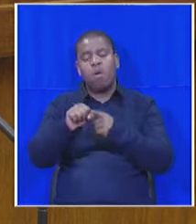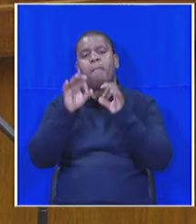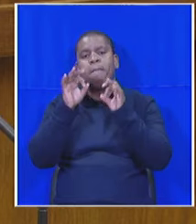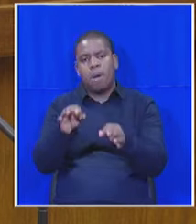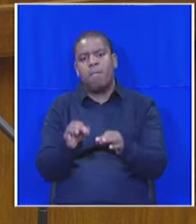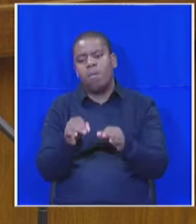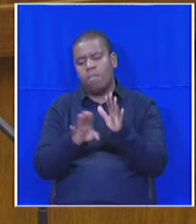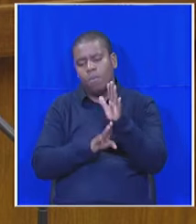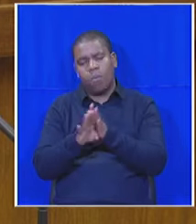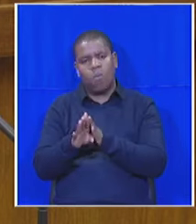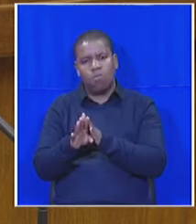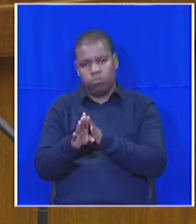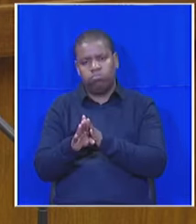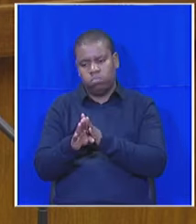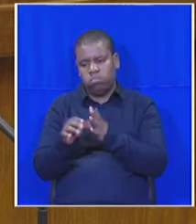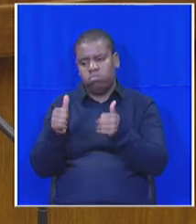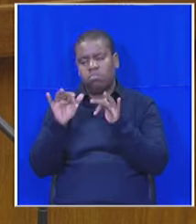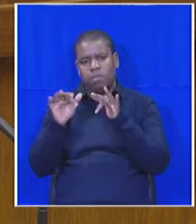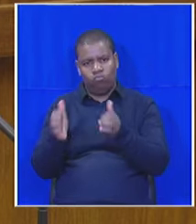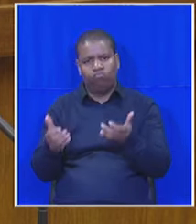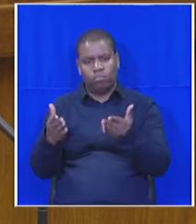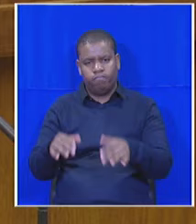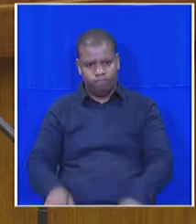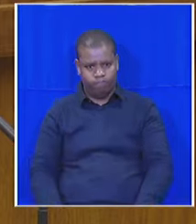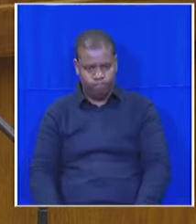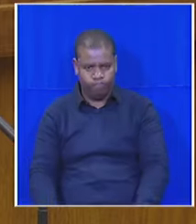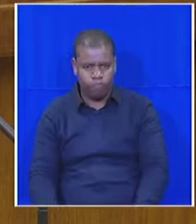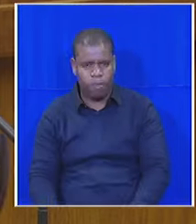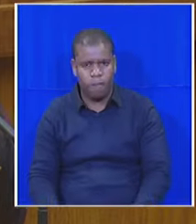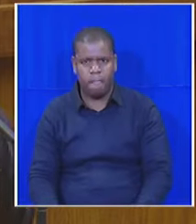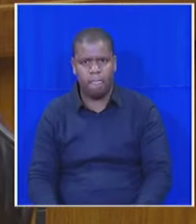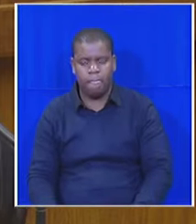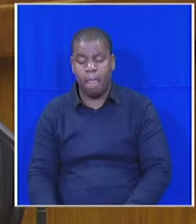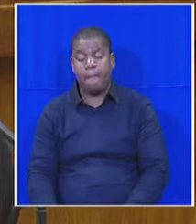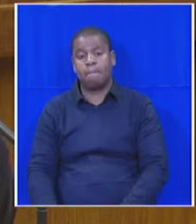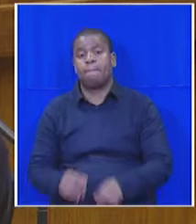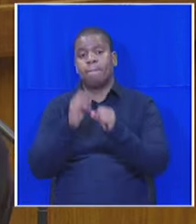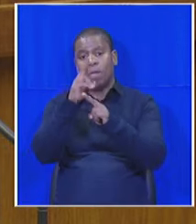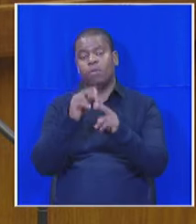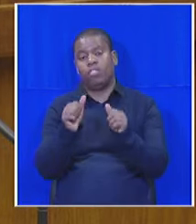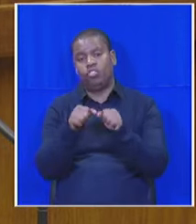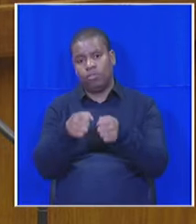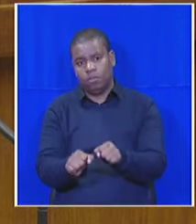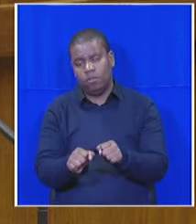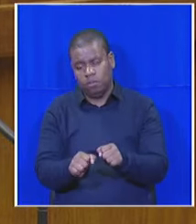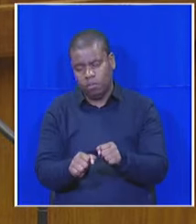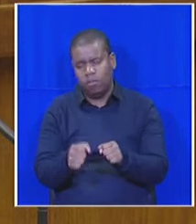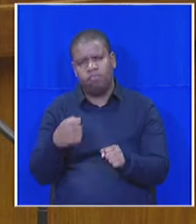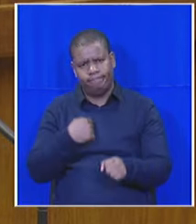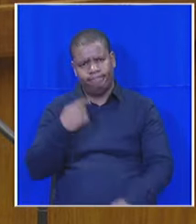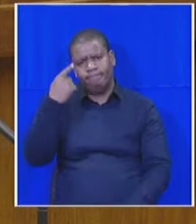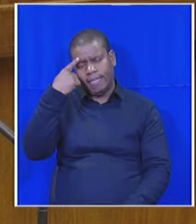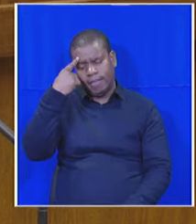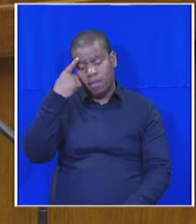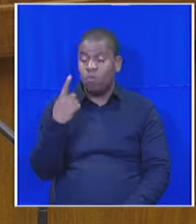effective, and developmental-oriented public service. Honorable Chair, I think